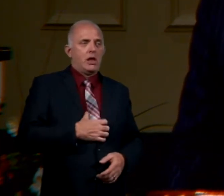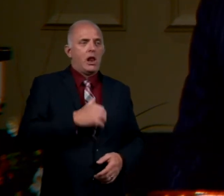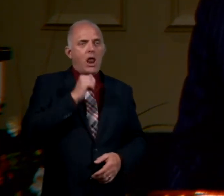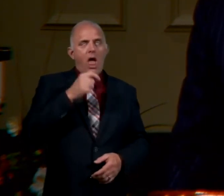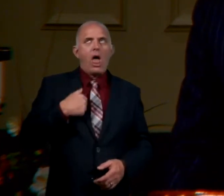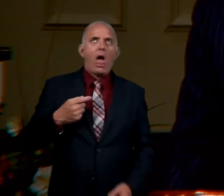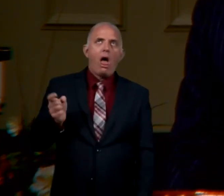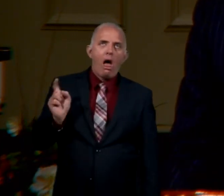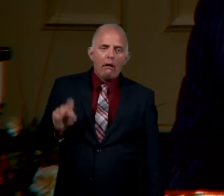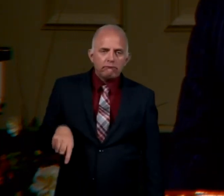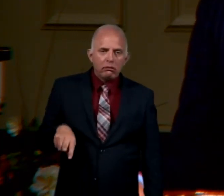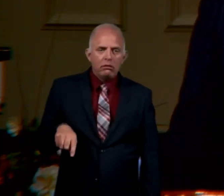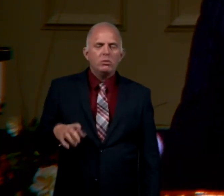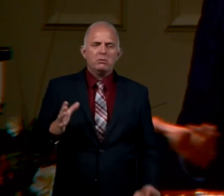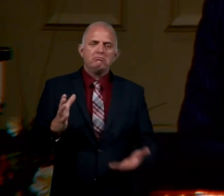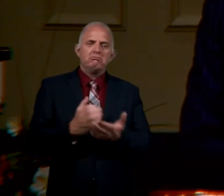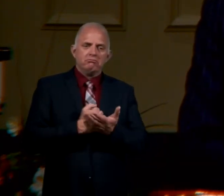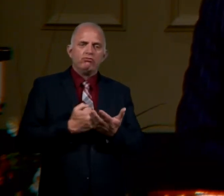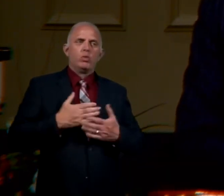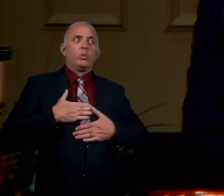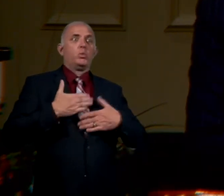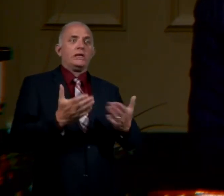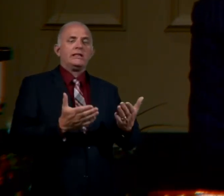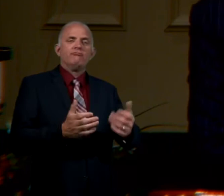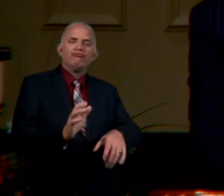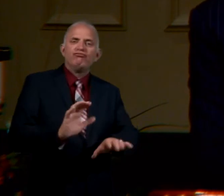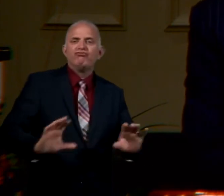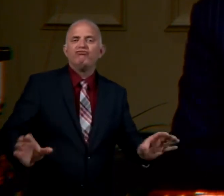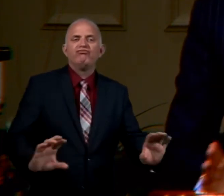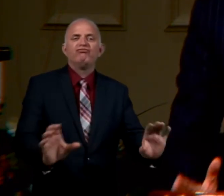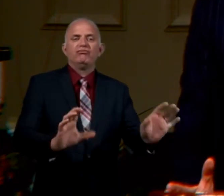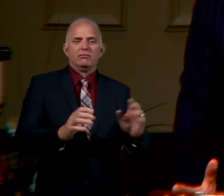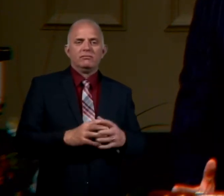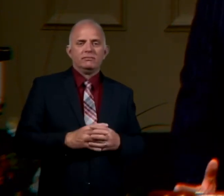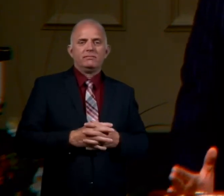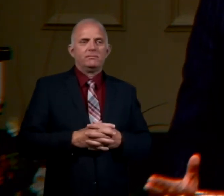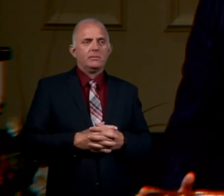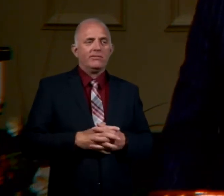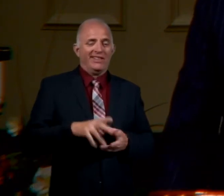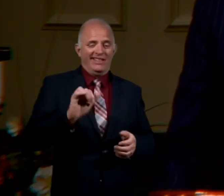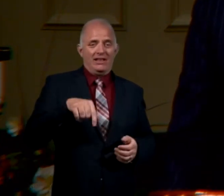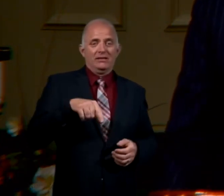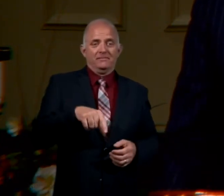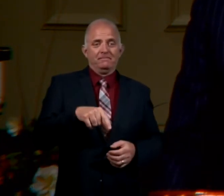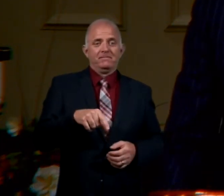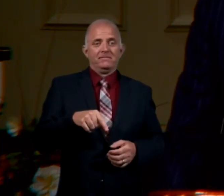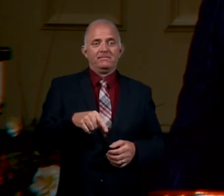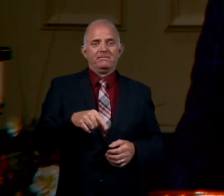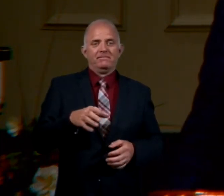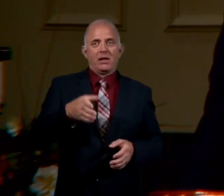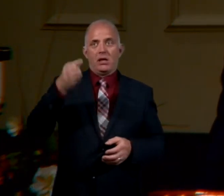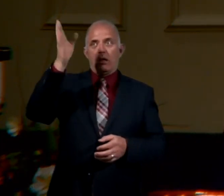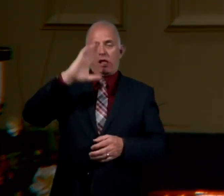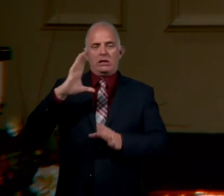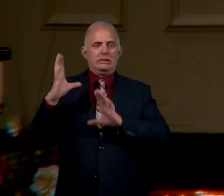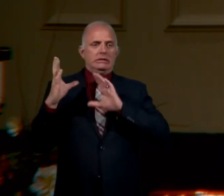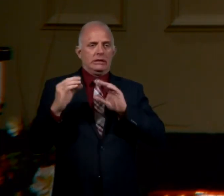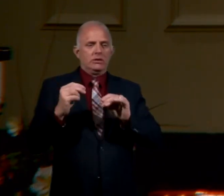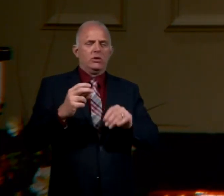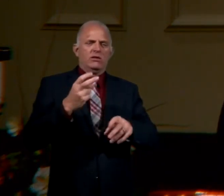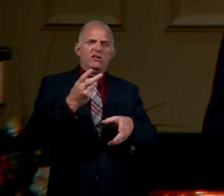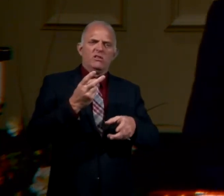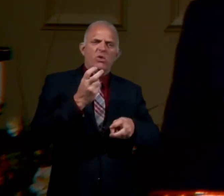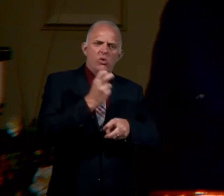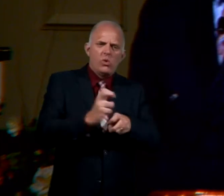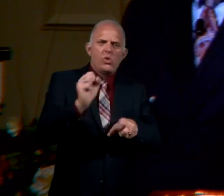to. One of the things the Bible teaches from the beginning to the end is diligence. Hardworking people are a